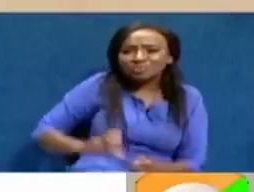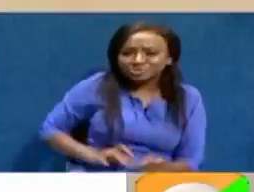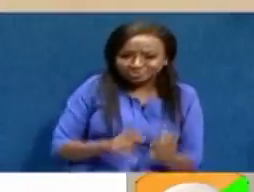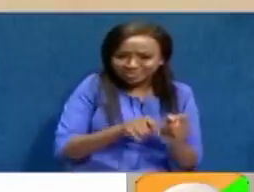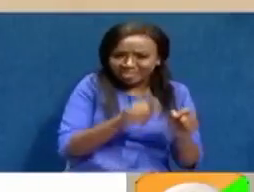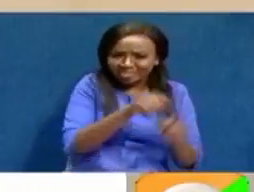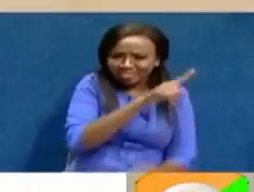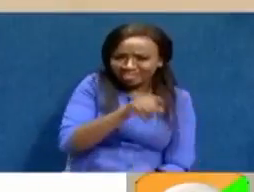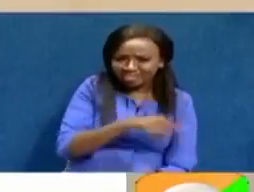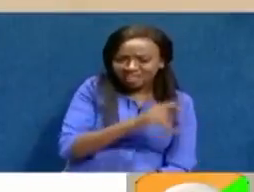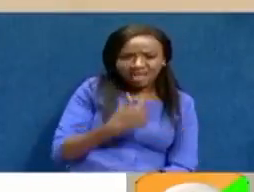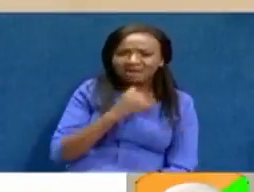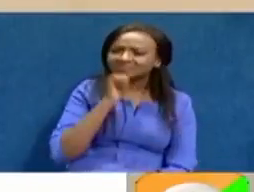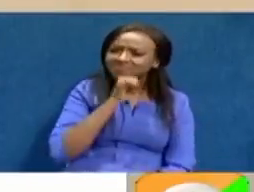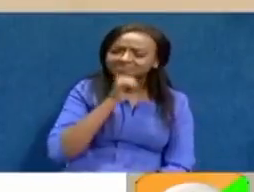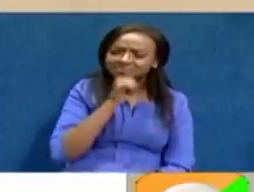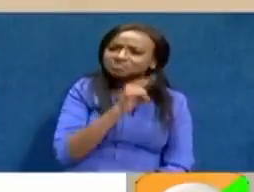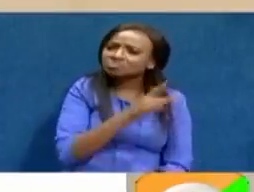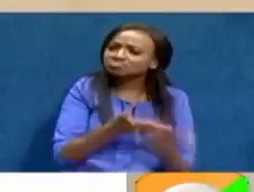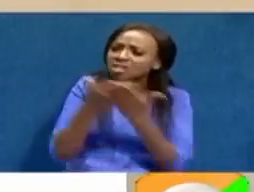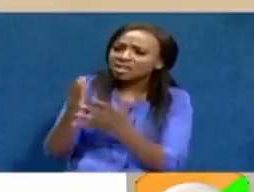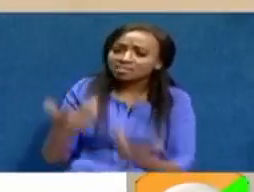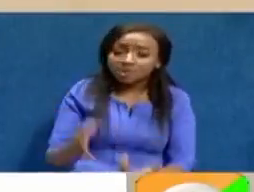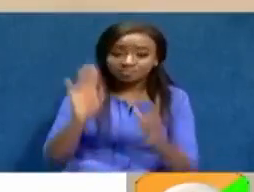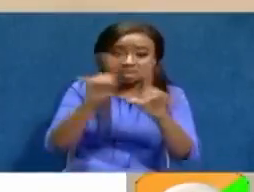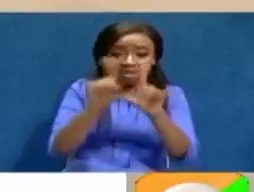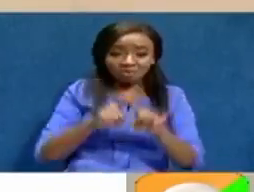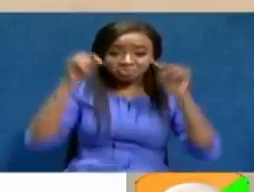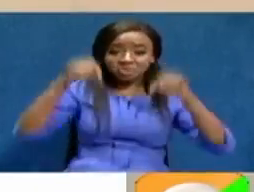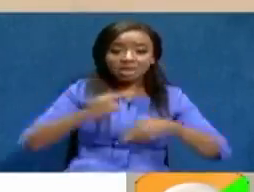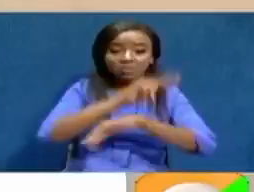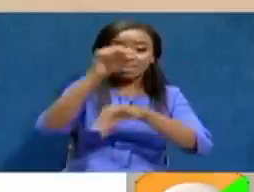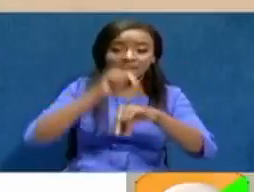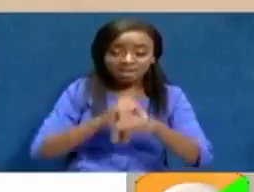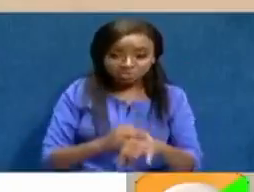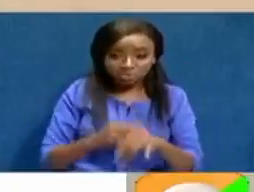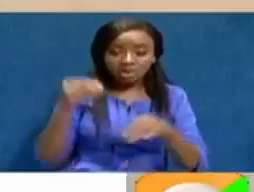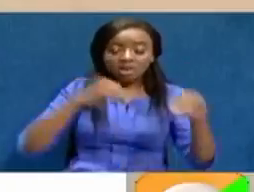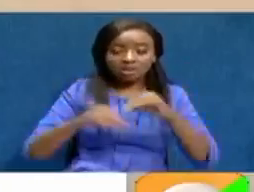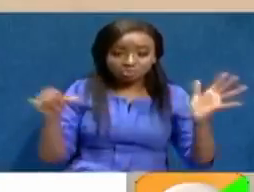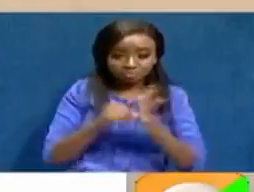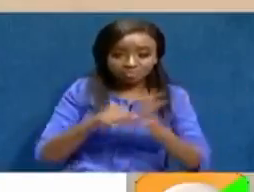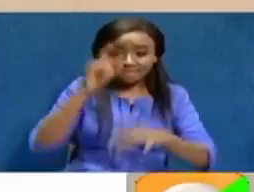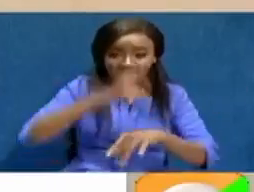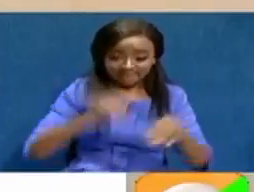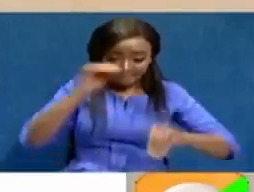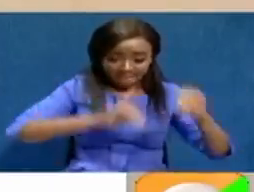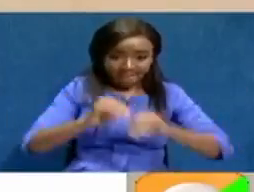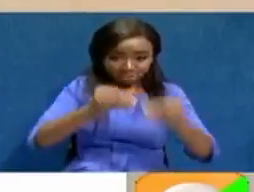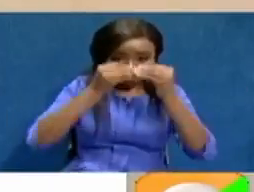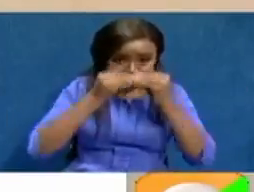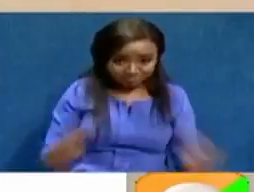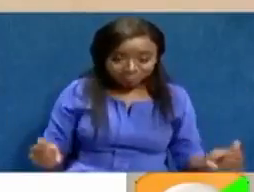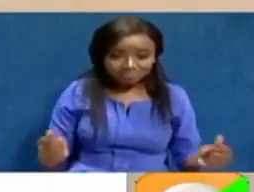But a more fundamental issue is what now seems to be our national electoral pastime. That every time we do an election,